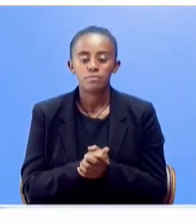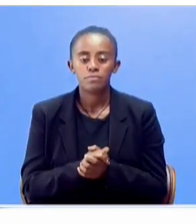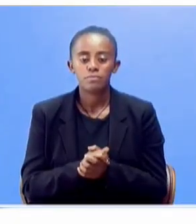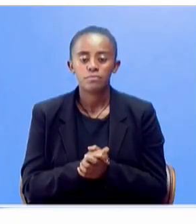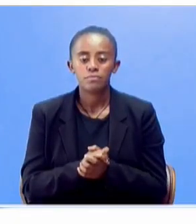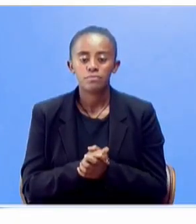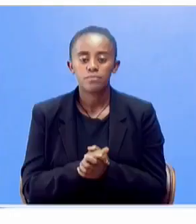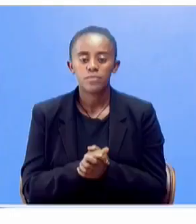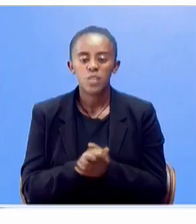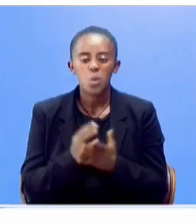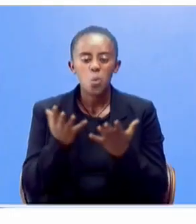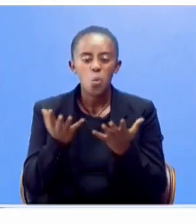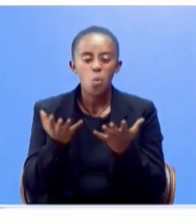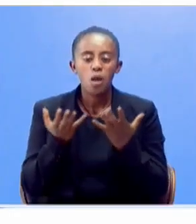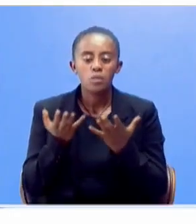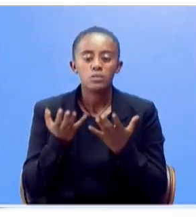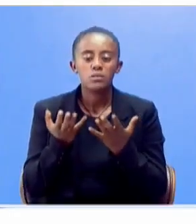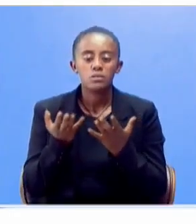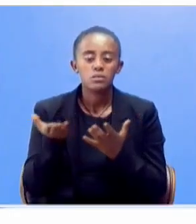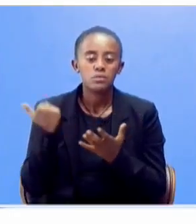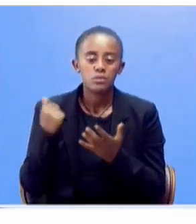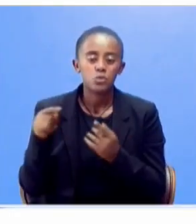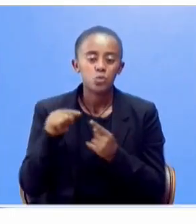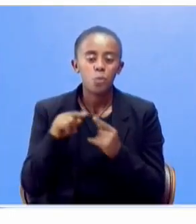to play